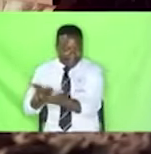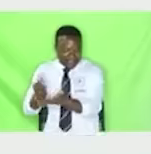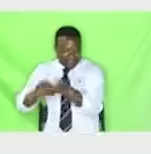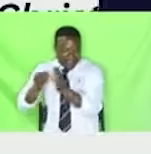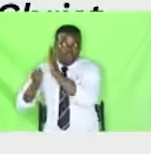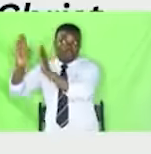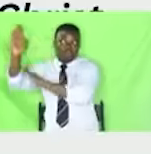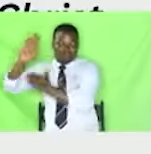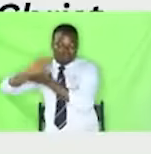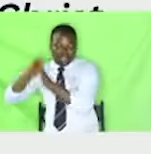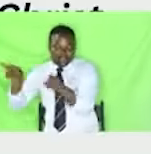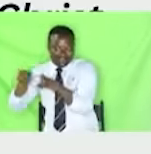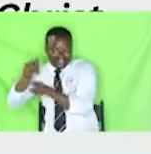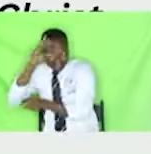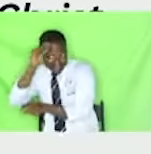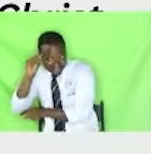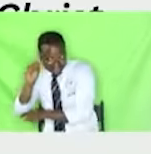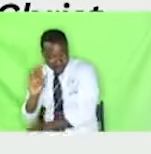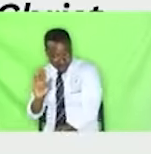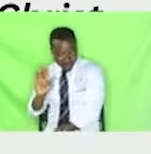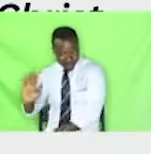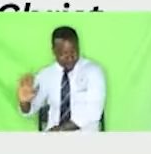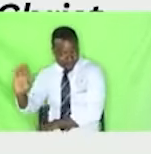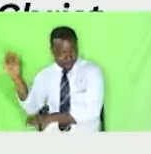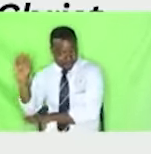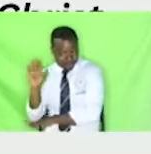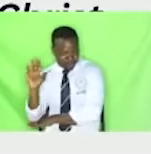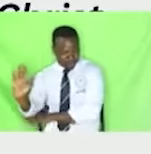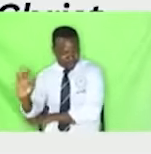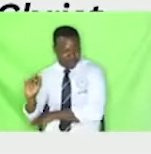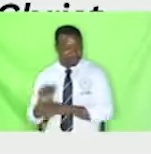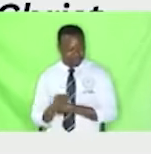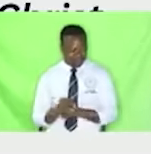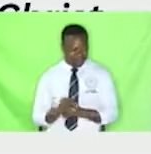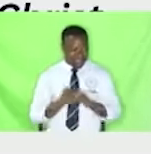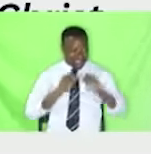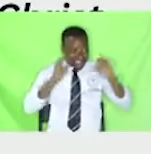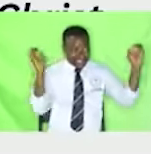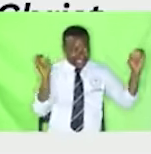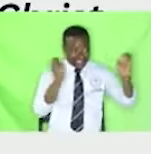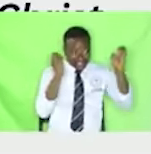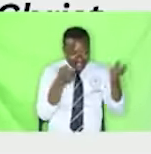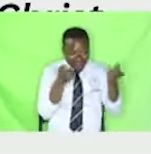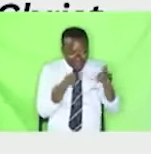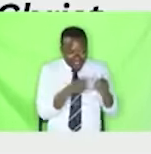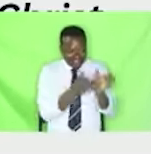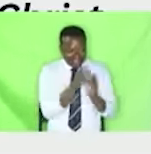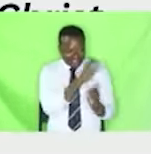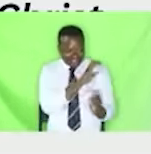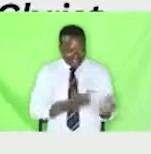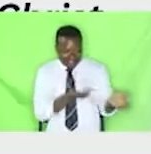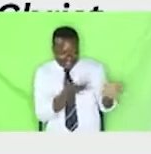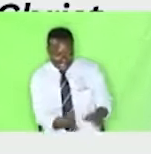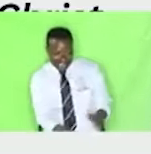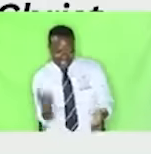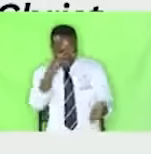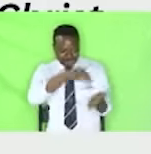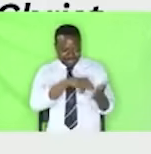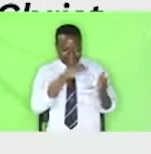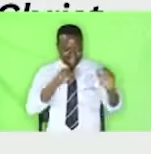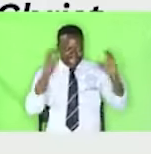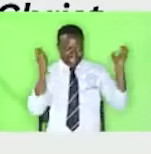Then, the Easter, it is when Christ died and resurrected. And I'm saying